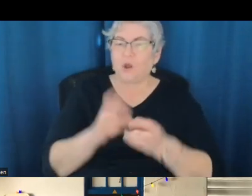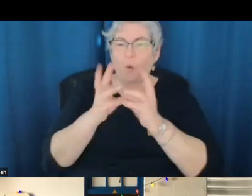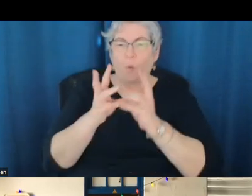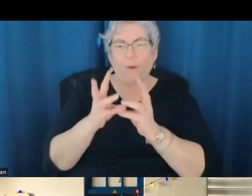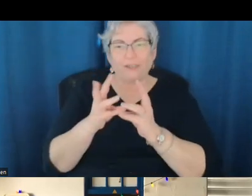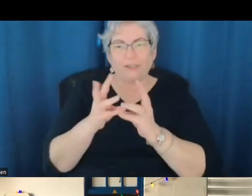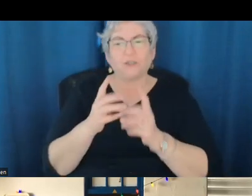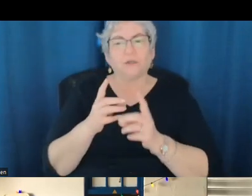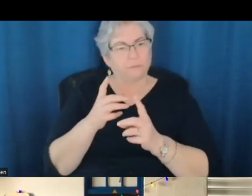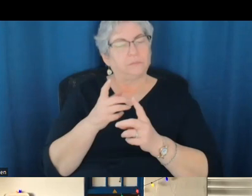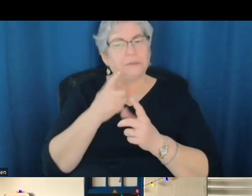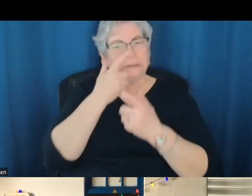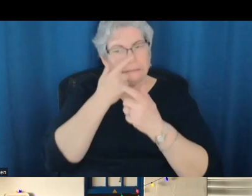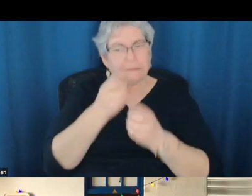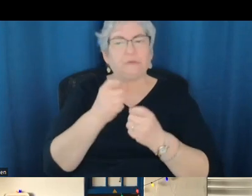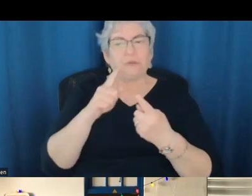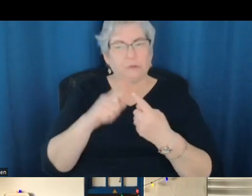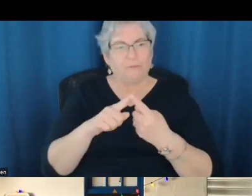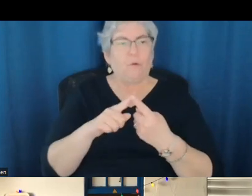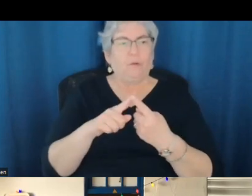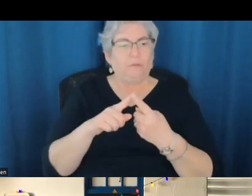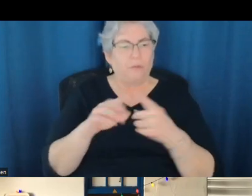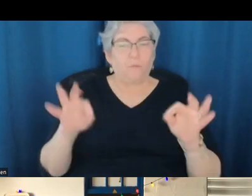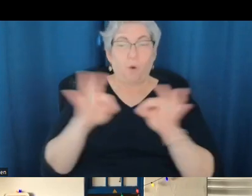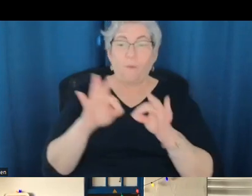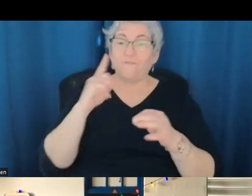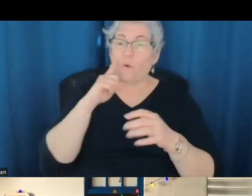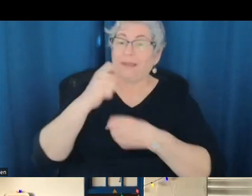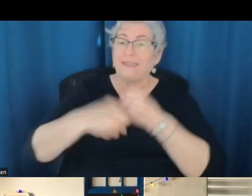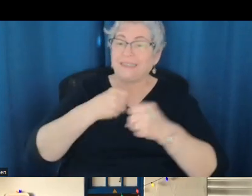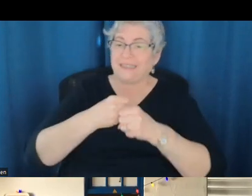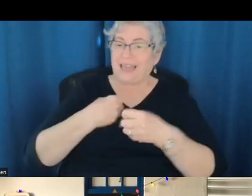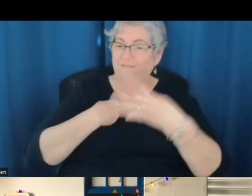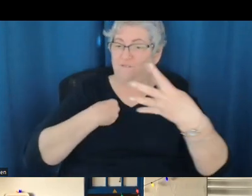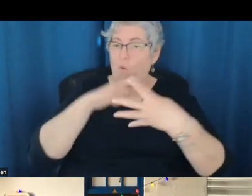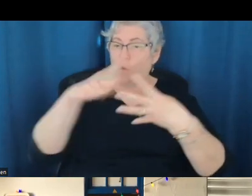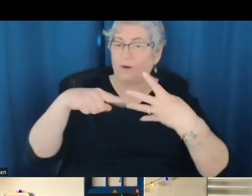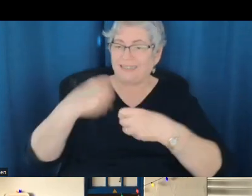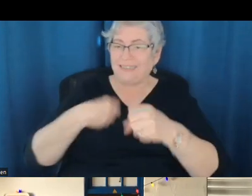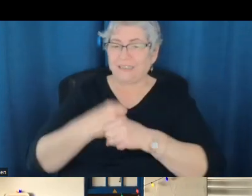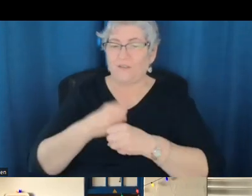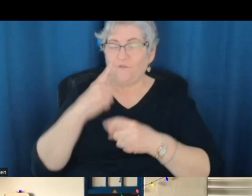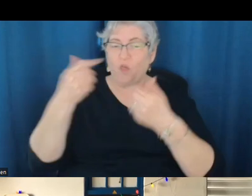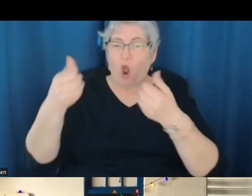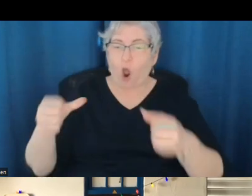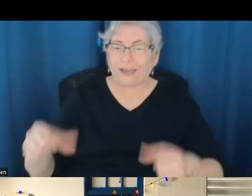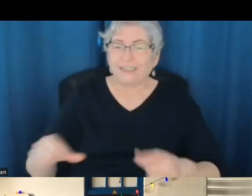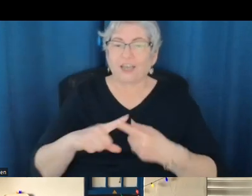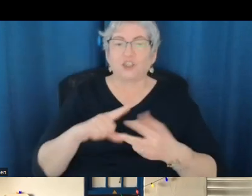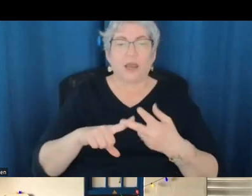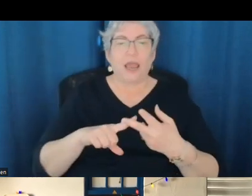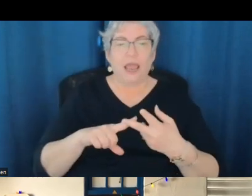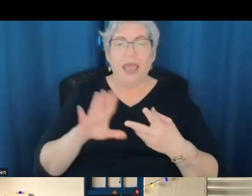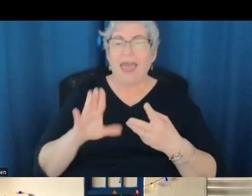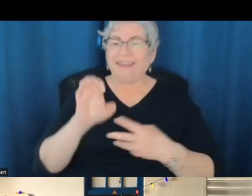is an important design consideration in climates with four seasons. The texture of architectural plants and the silhouettes of seed heads